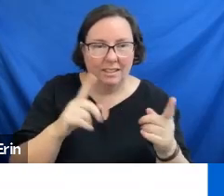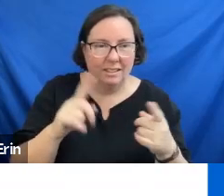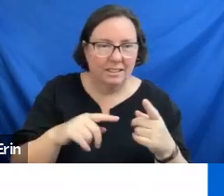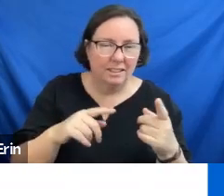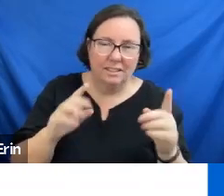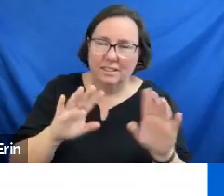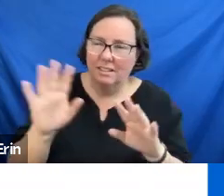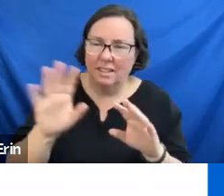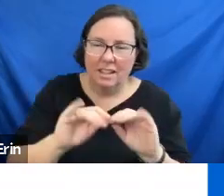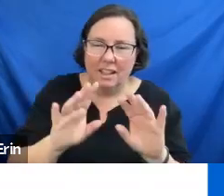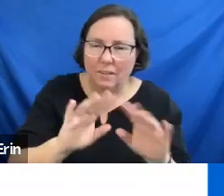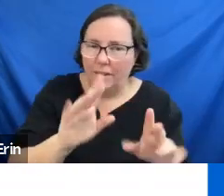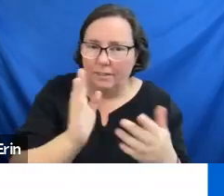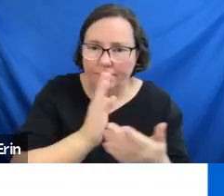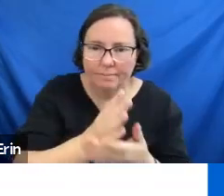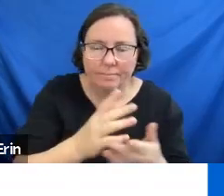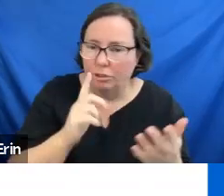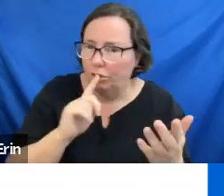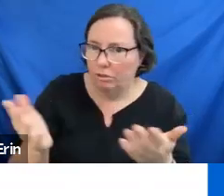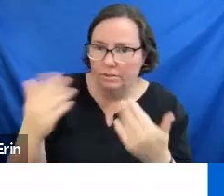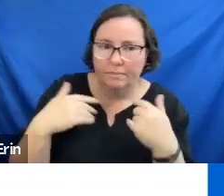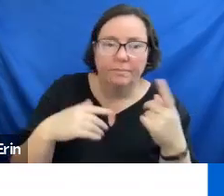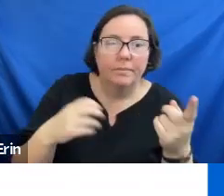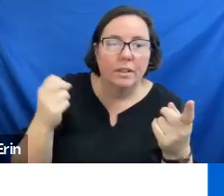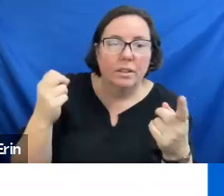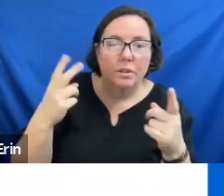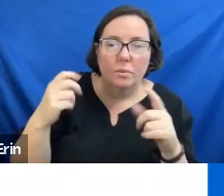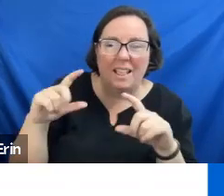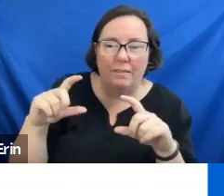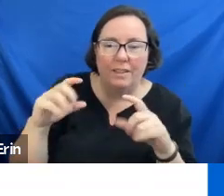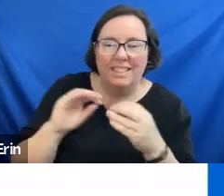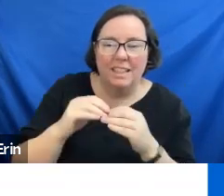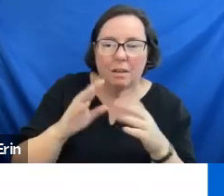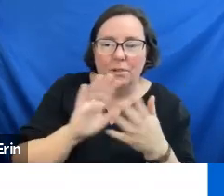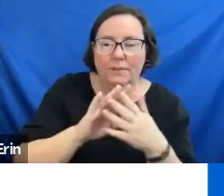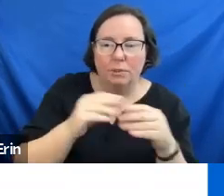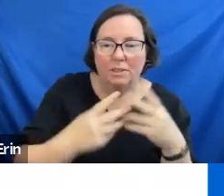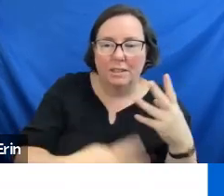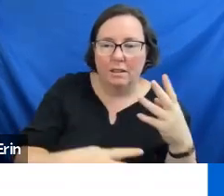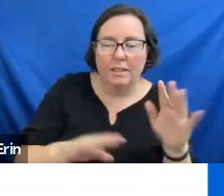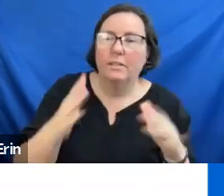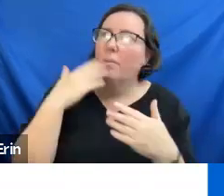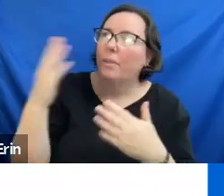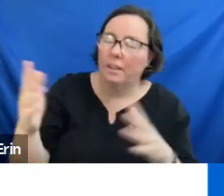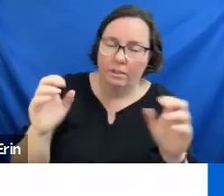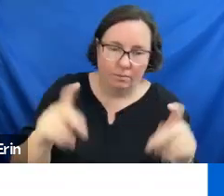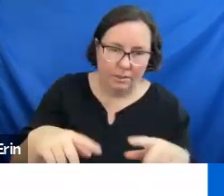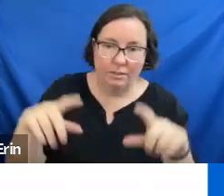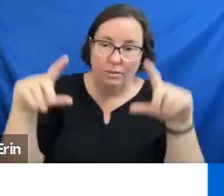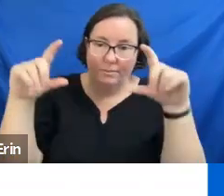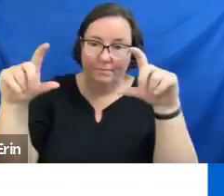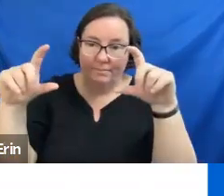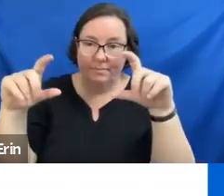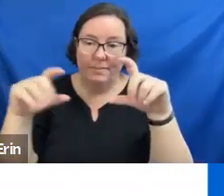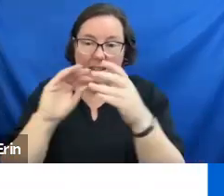want to clarify real quick. Thank you. The 12 is the number of schools in the list. Thank you.